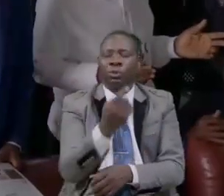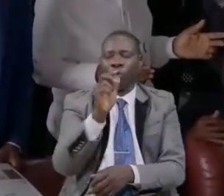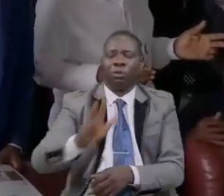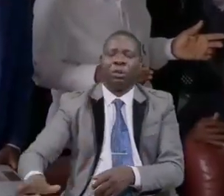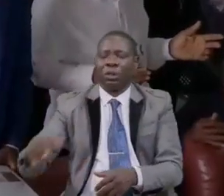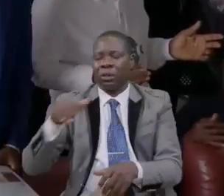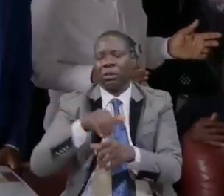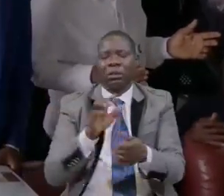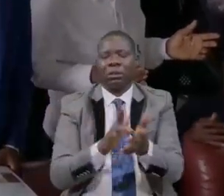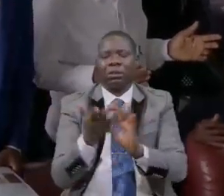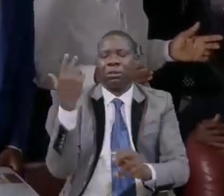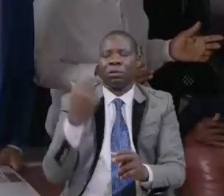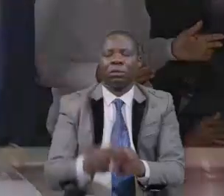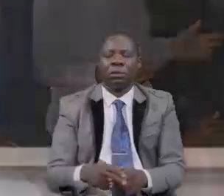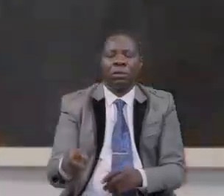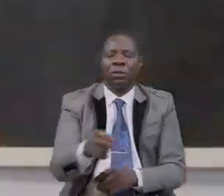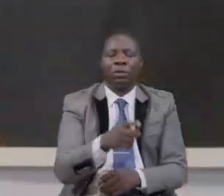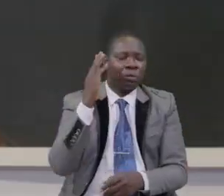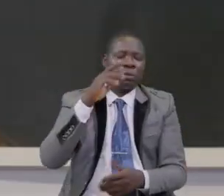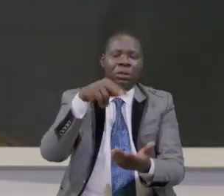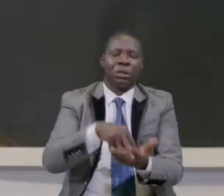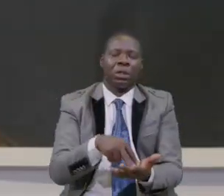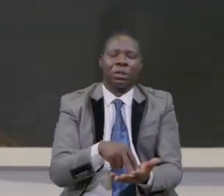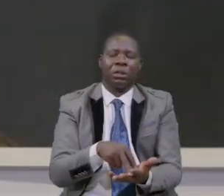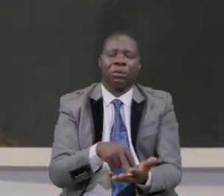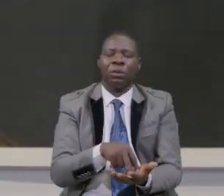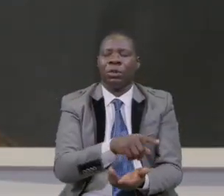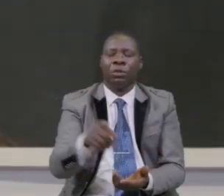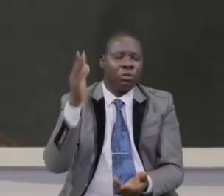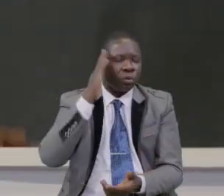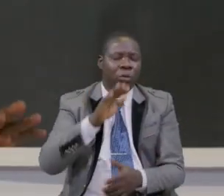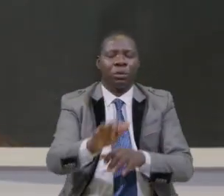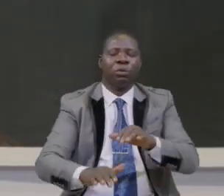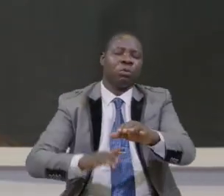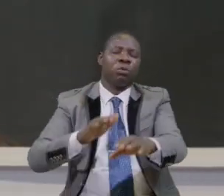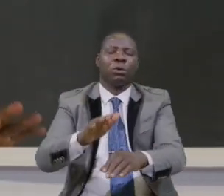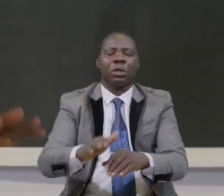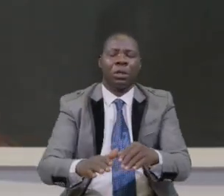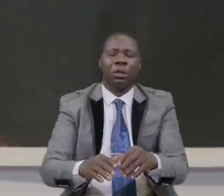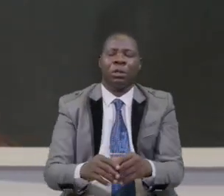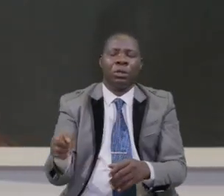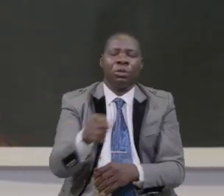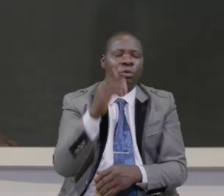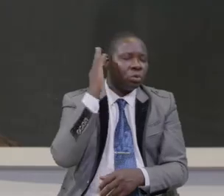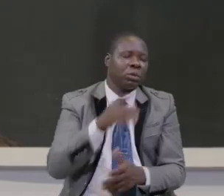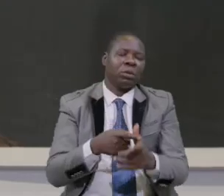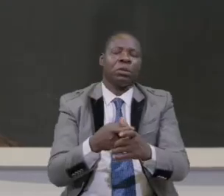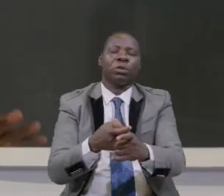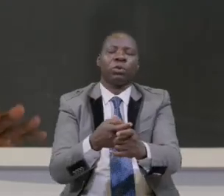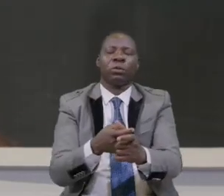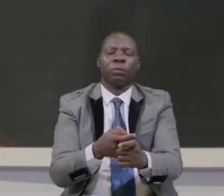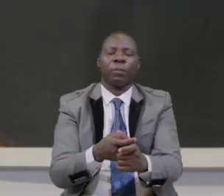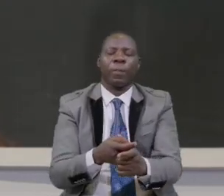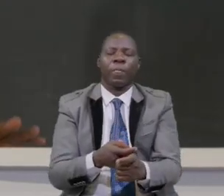You will stand. You will walk. You will run. You will